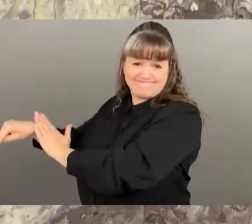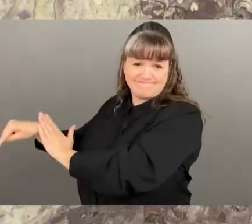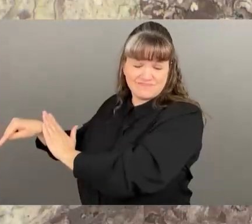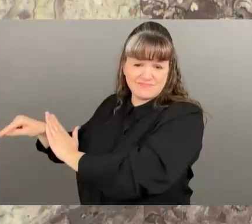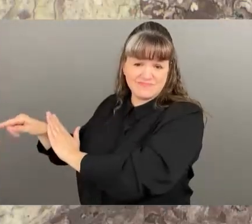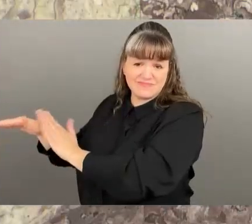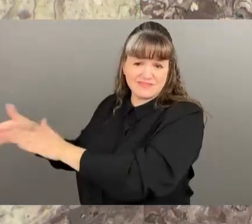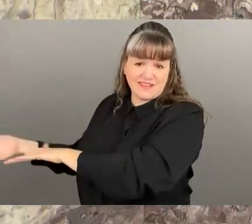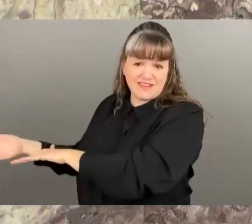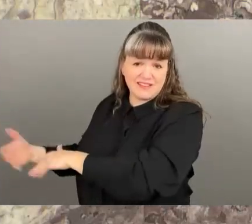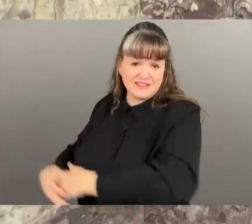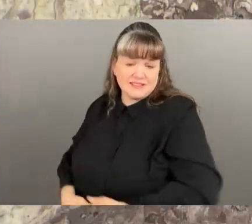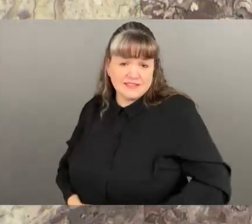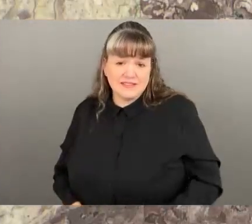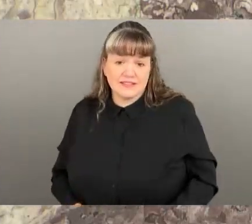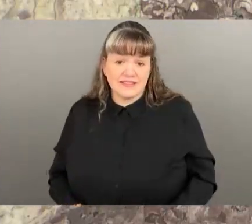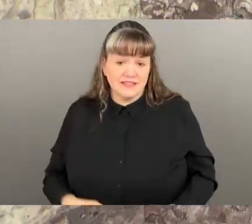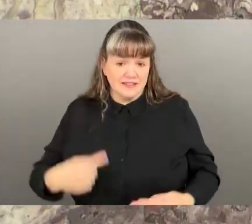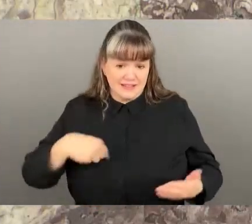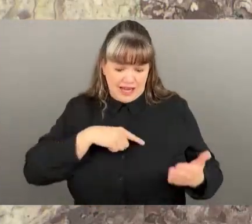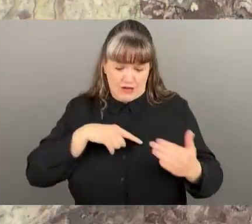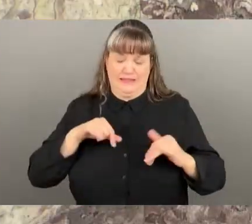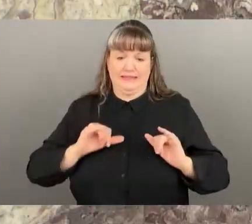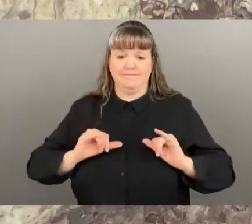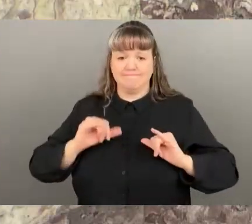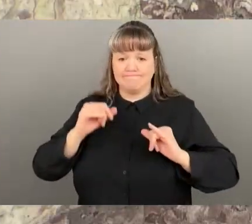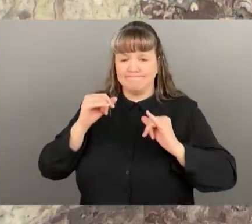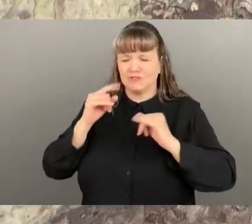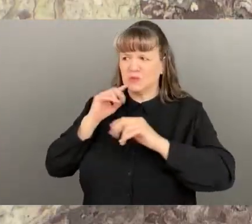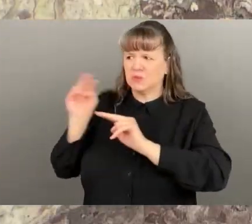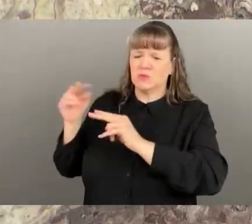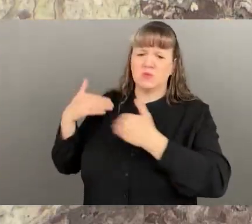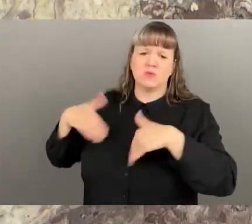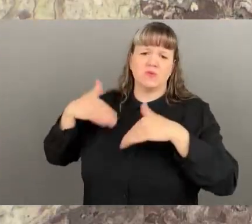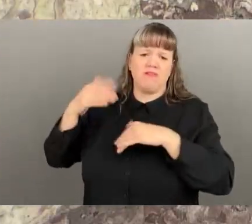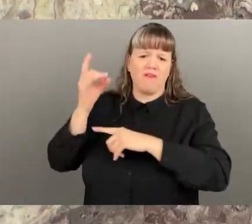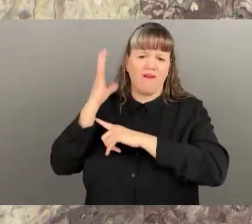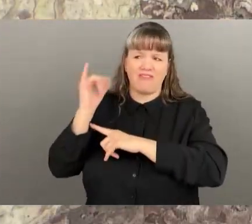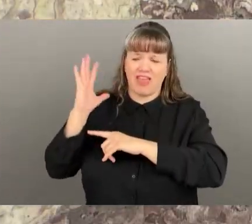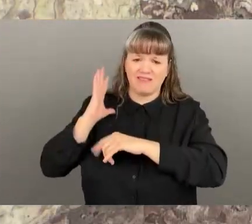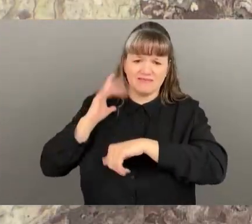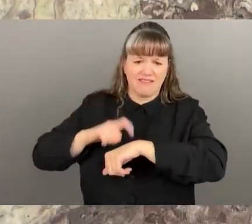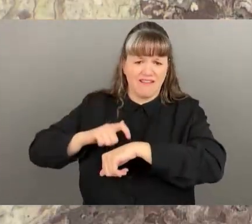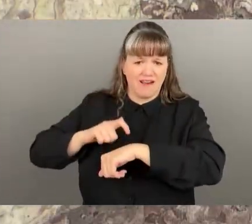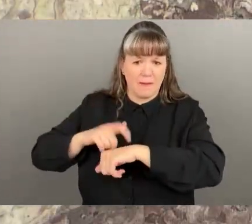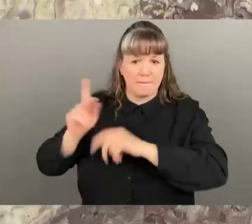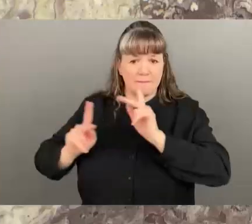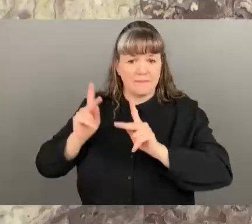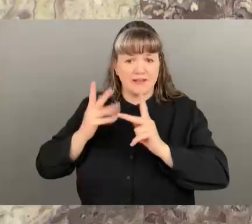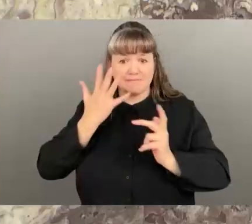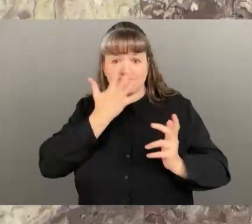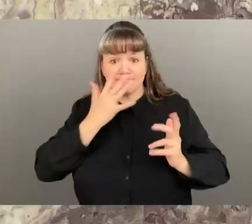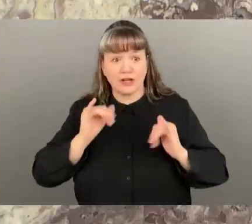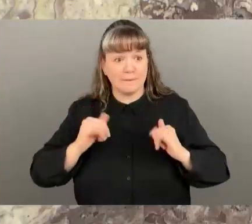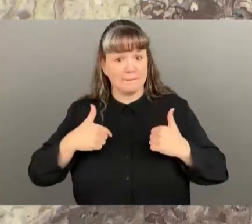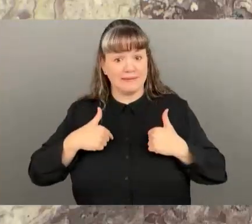path to citizenship, when we could not vote in this province, and when we had no rights in this very house where I stand